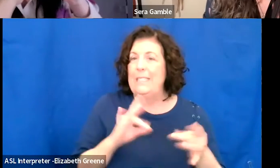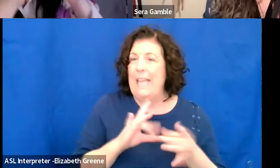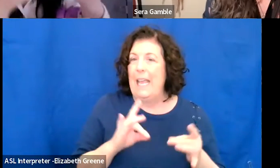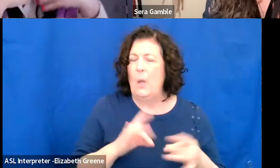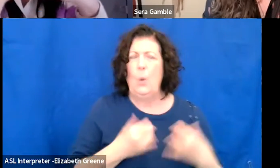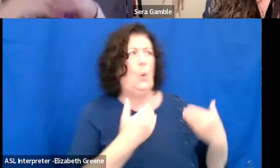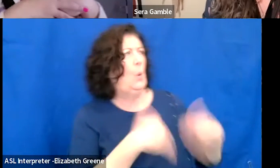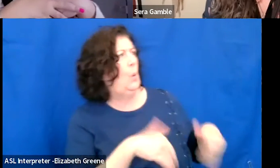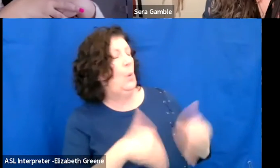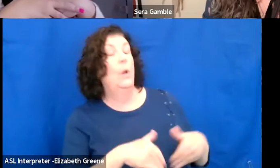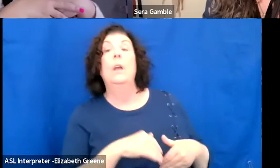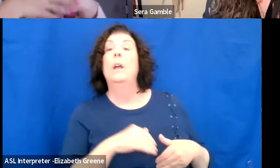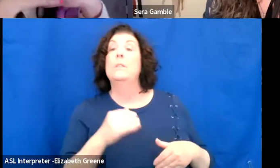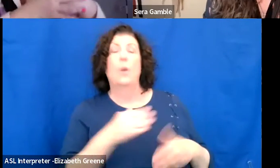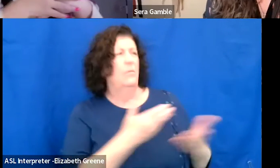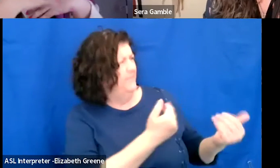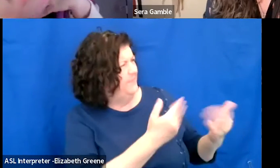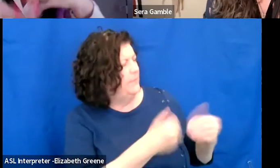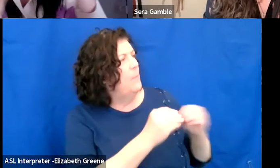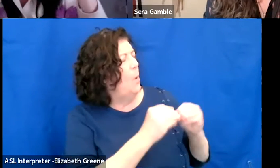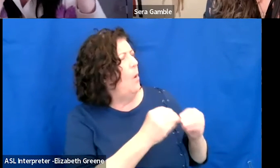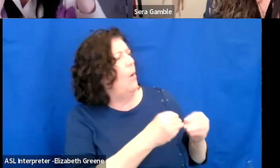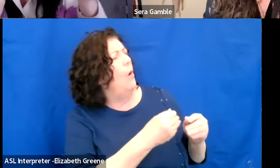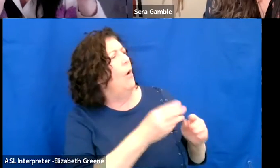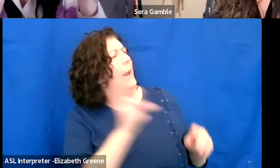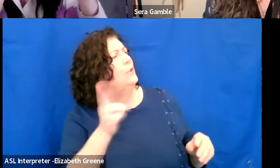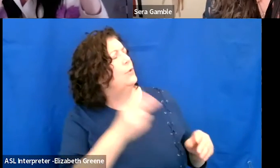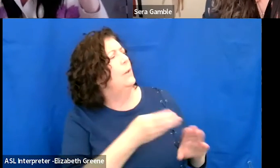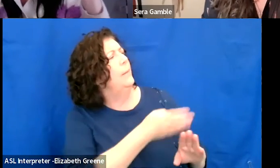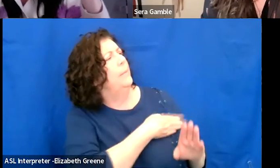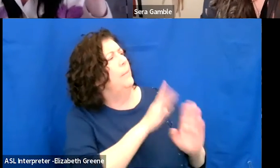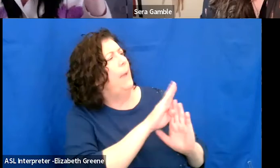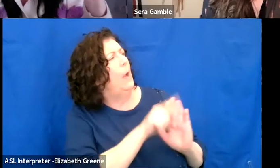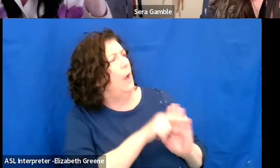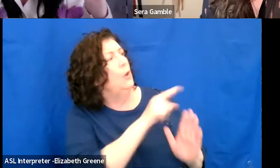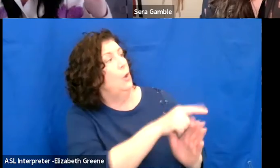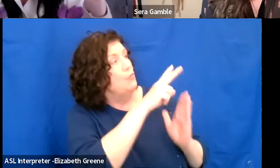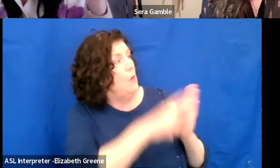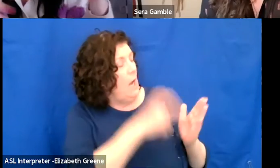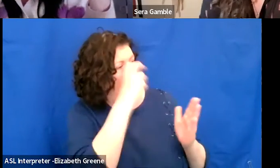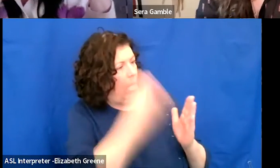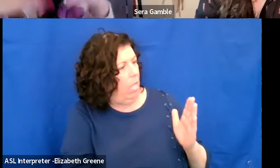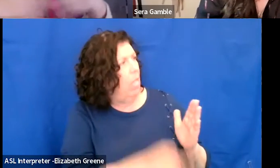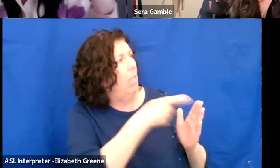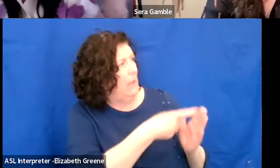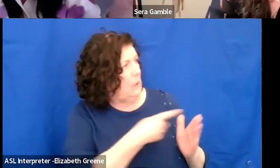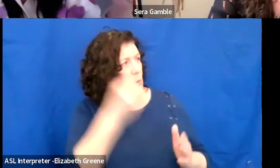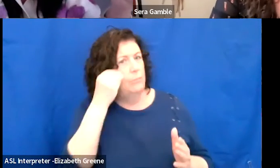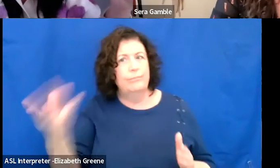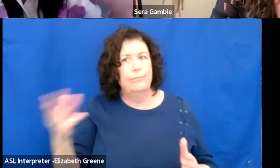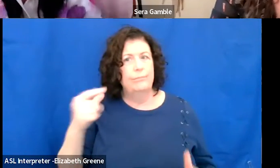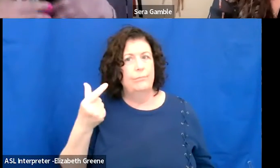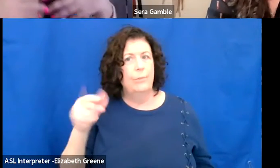So talk through, so when you get it, you love, you read it, you love it, you call him up and say, yes, I'm in. Then what happens? Is it that you have to, did you have to pitch